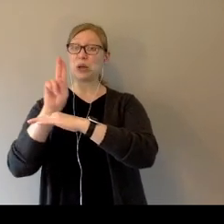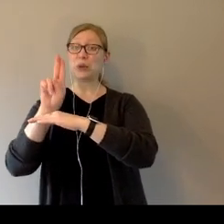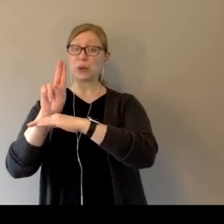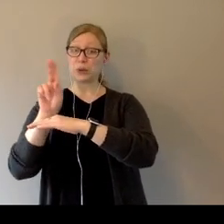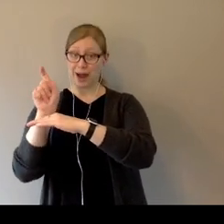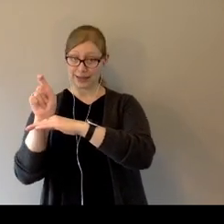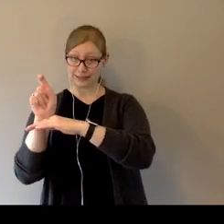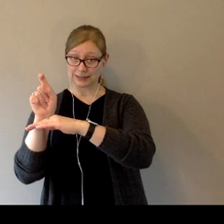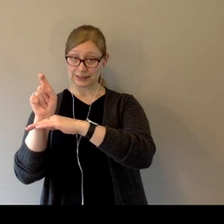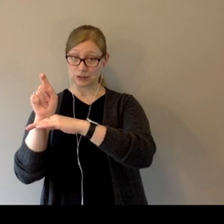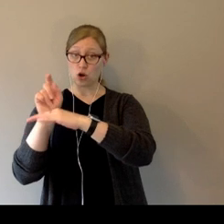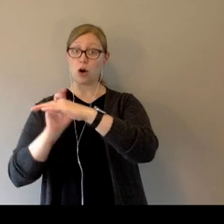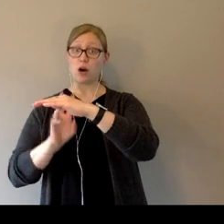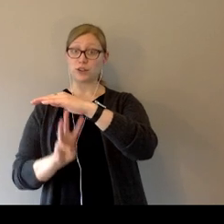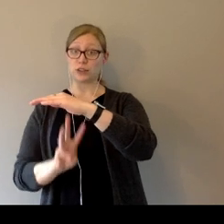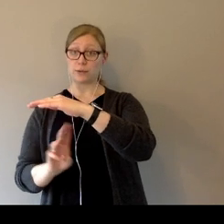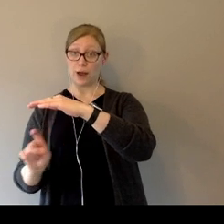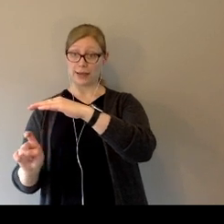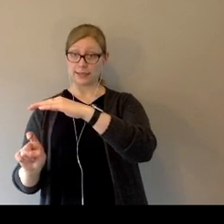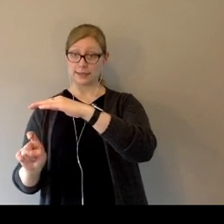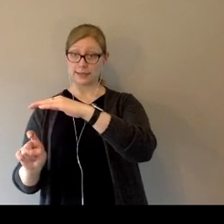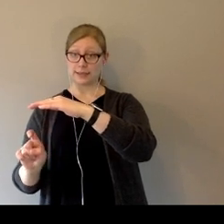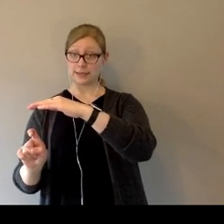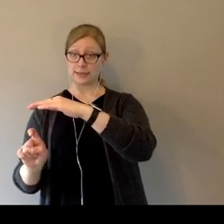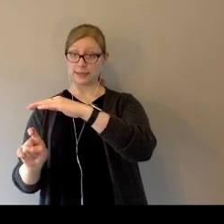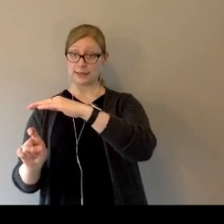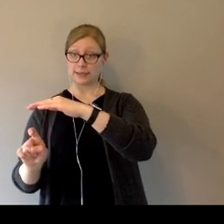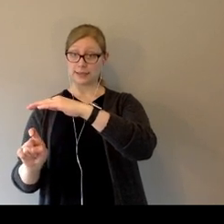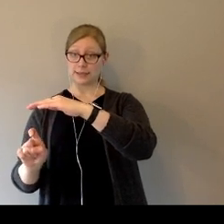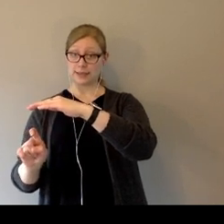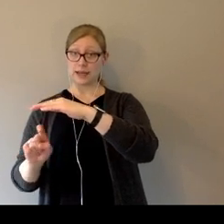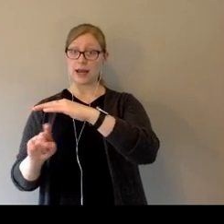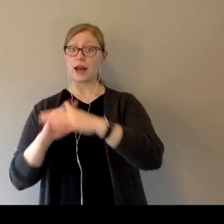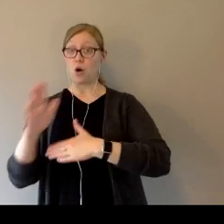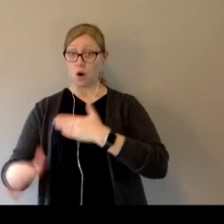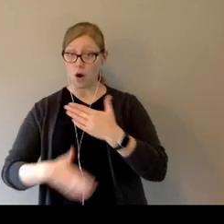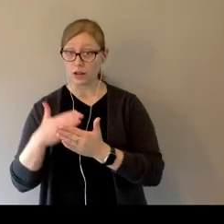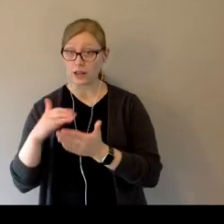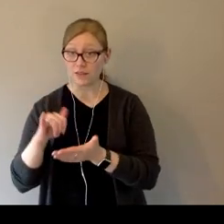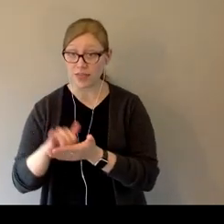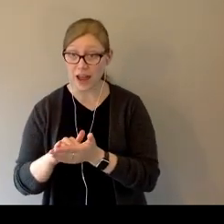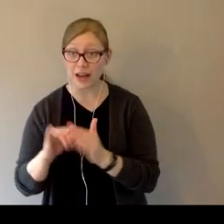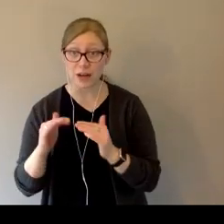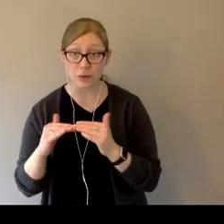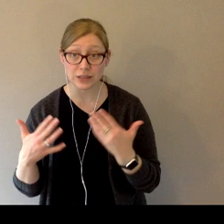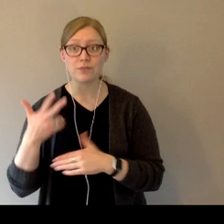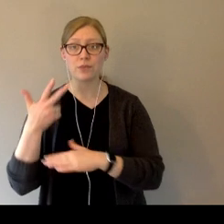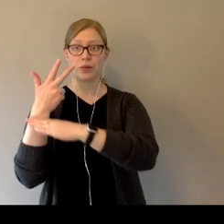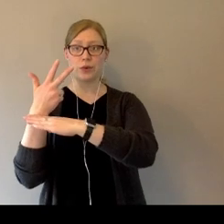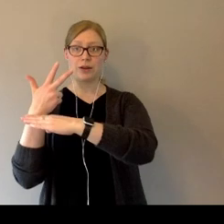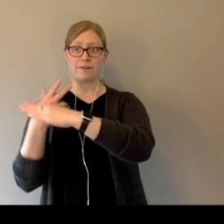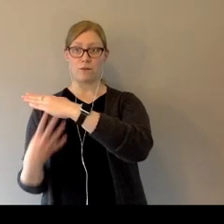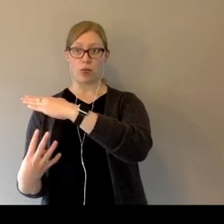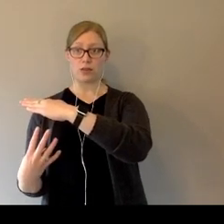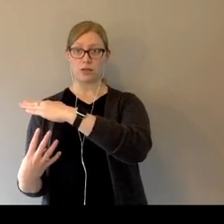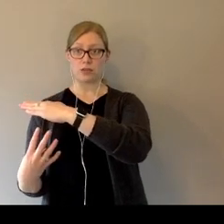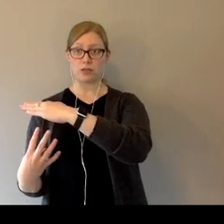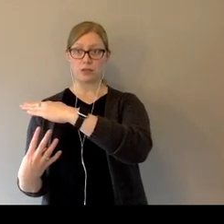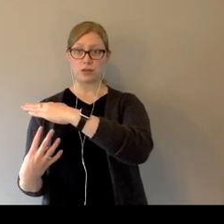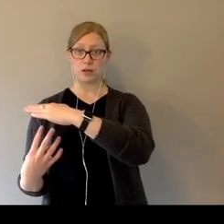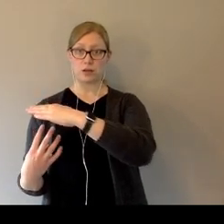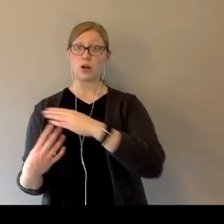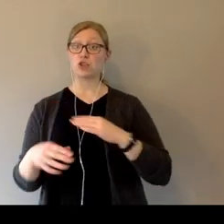Ux over Wx, and that's all equal to 3/4. So the sides are in